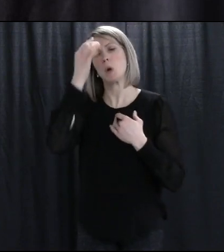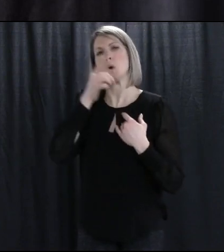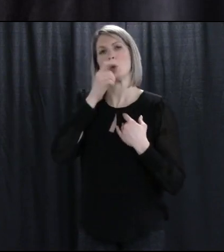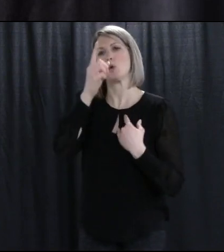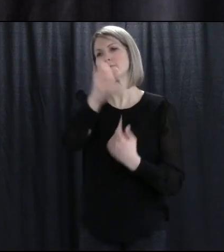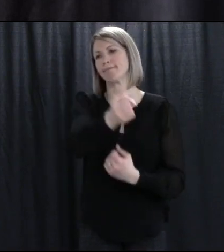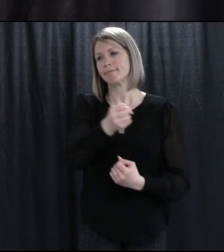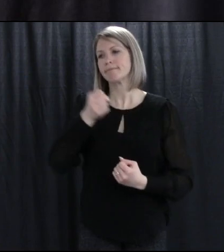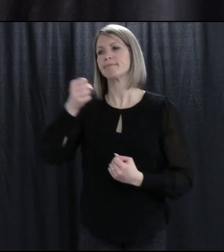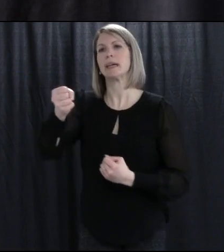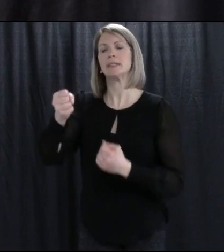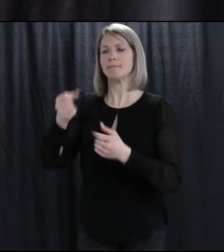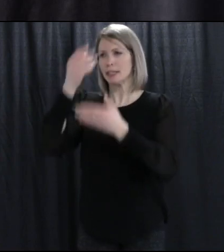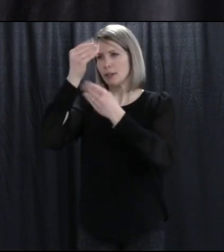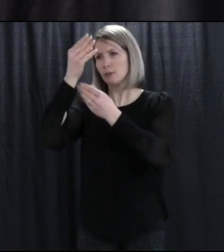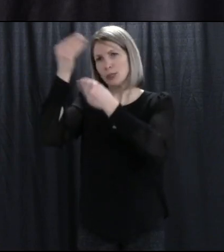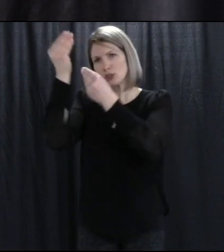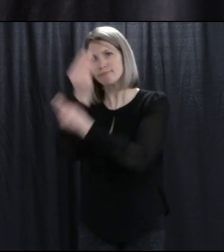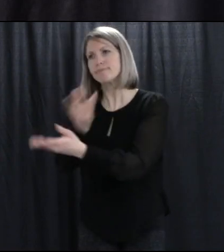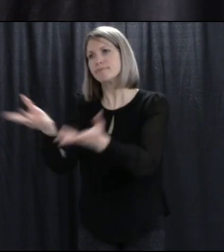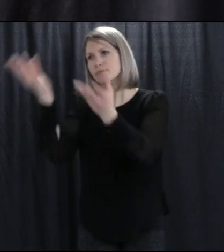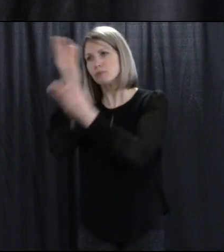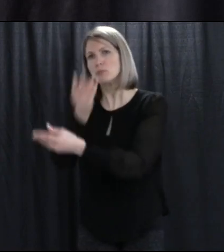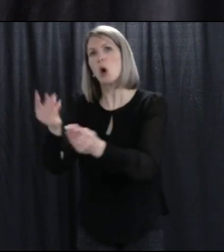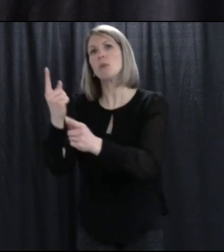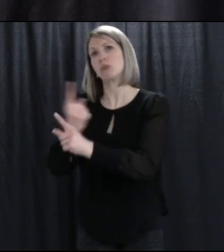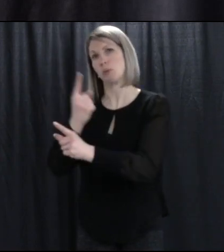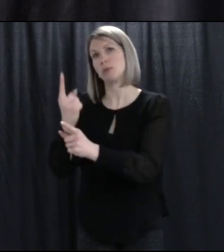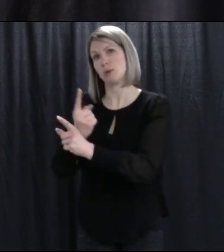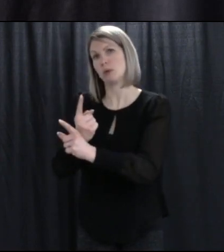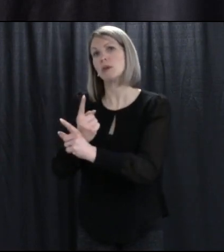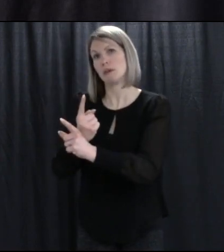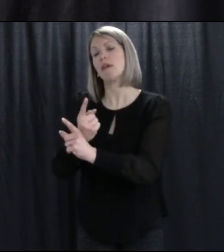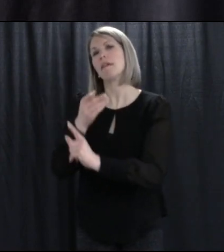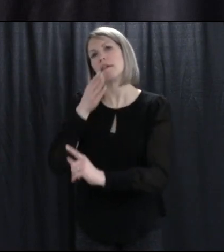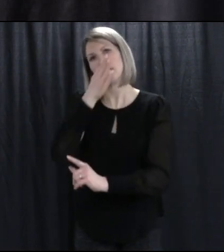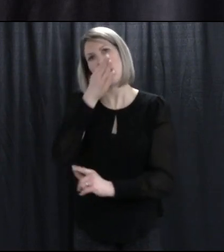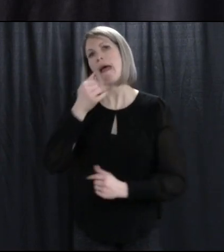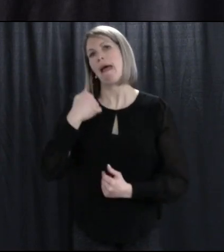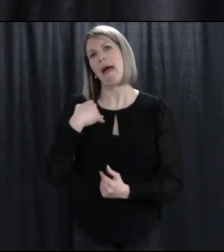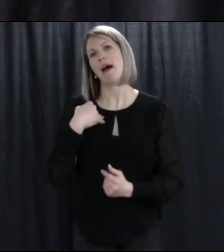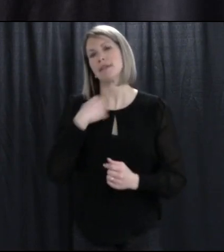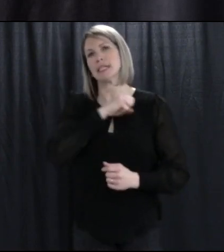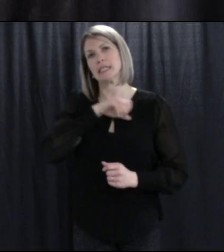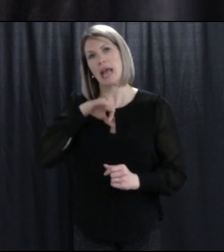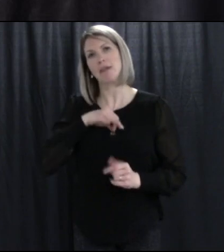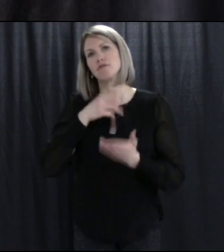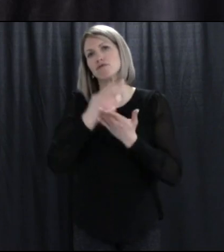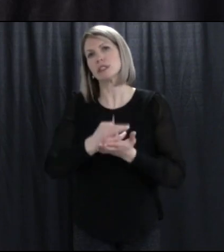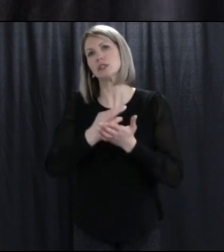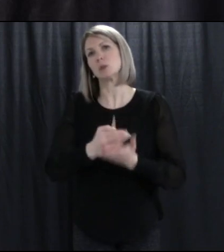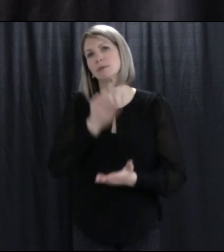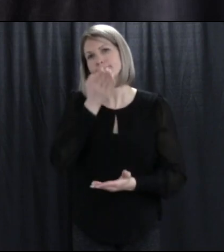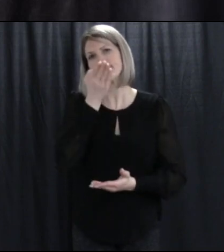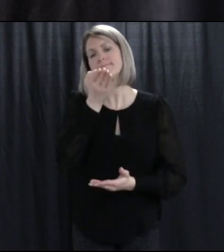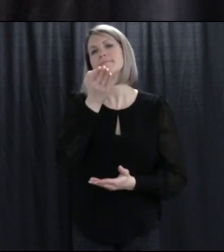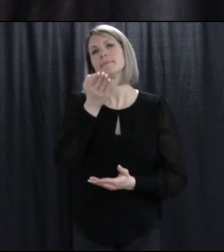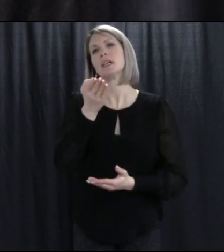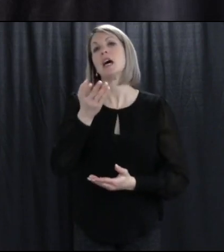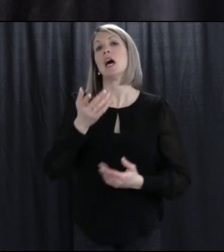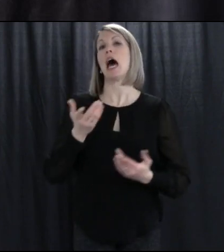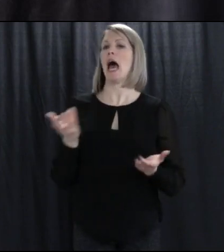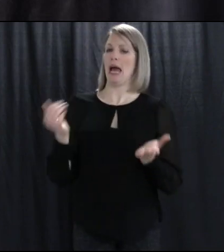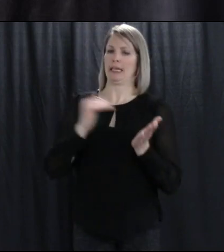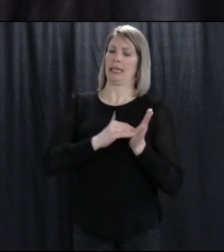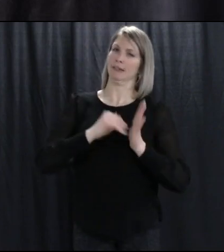two main communities. Again, our emphasis is on containment and preventing the arrival